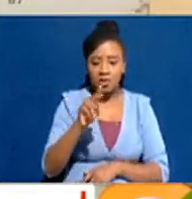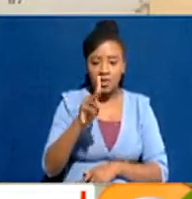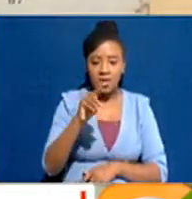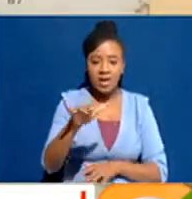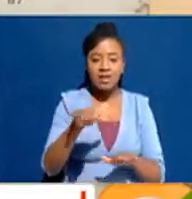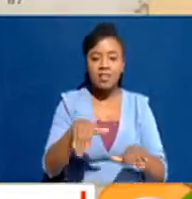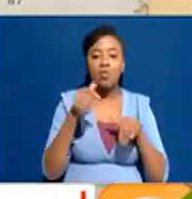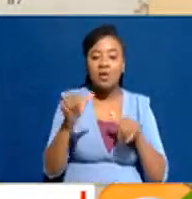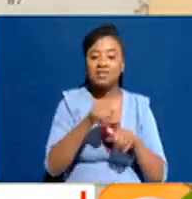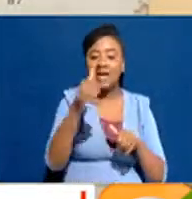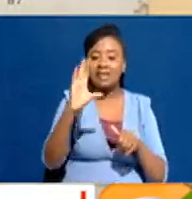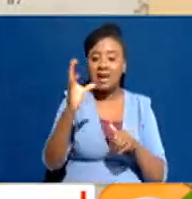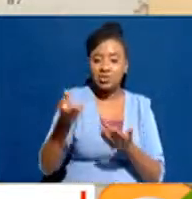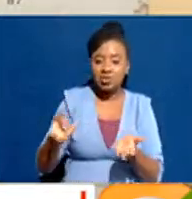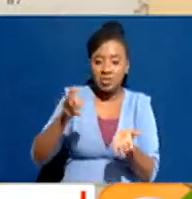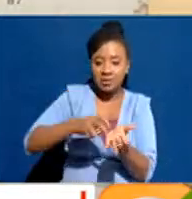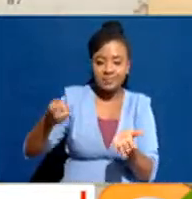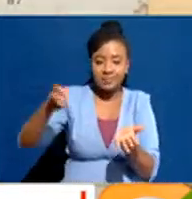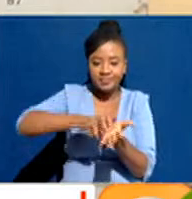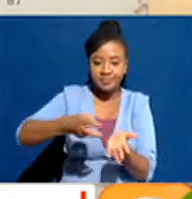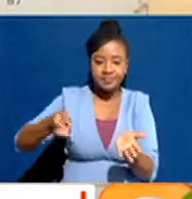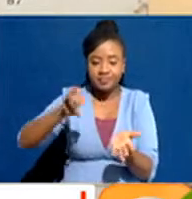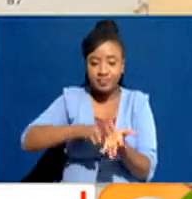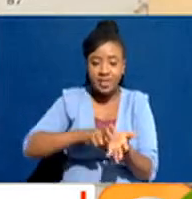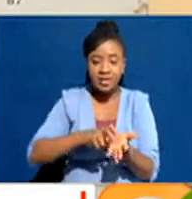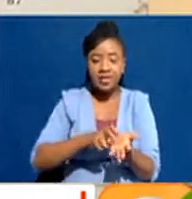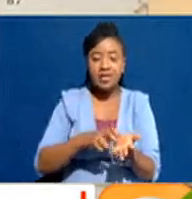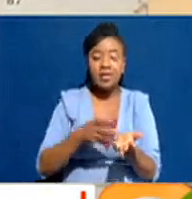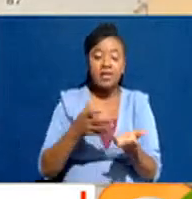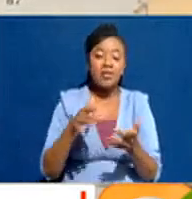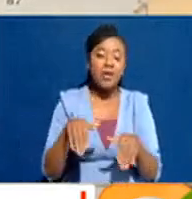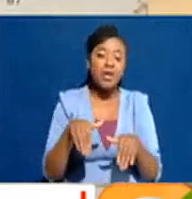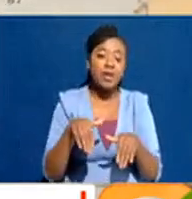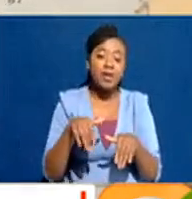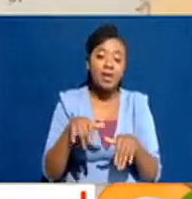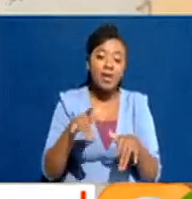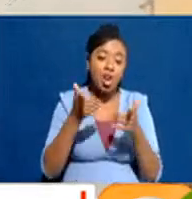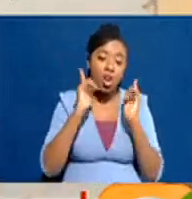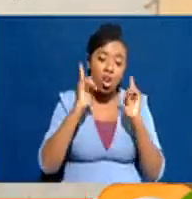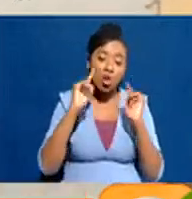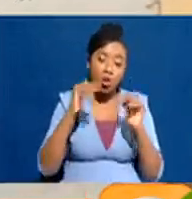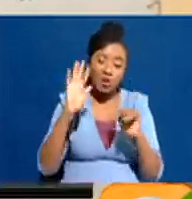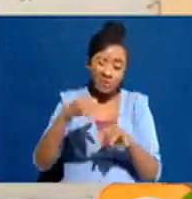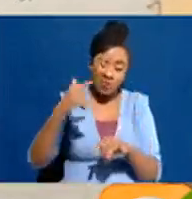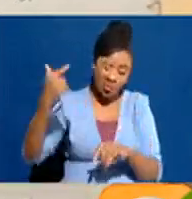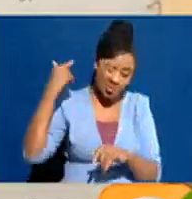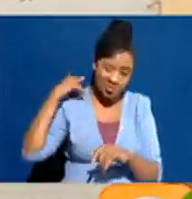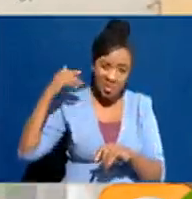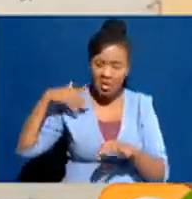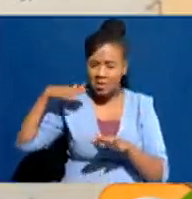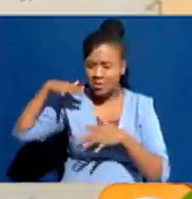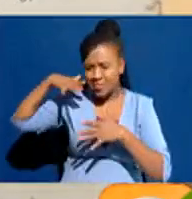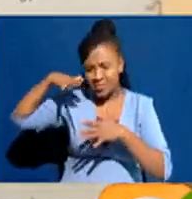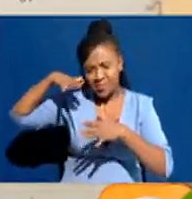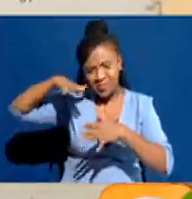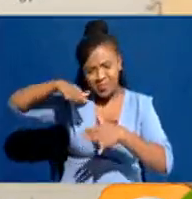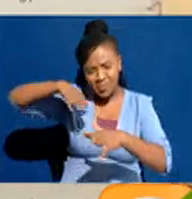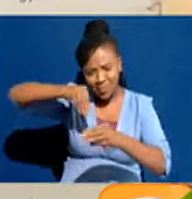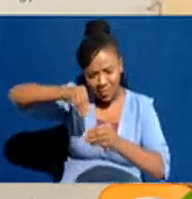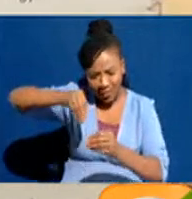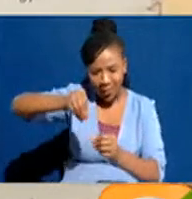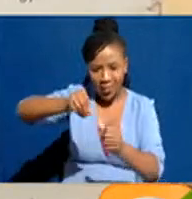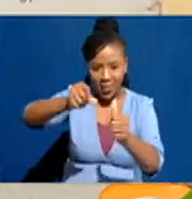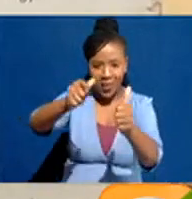Wakiongojea abiria zingine wapande kwa hiyo gari. Kwa bahati mbaya, hiyo lori ilikuwa inatokea sehemu za juu.